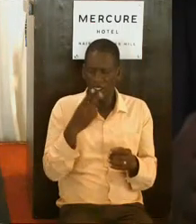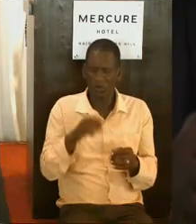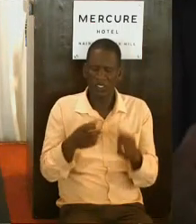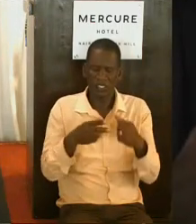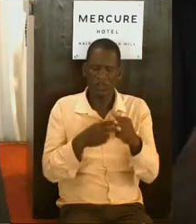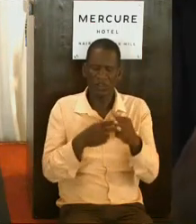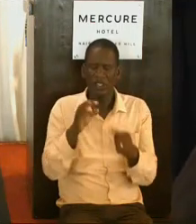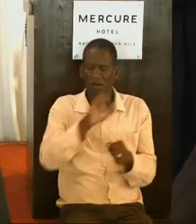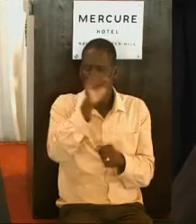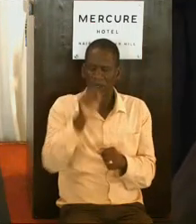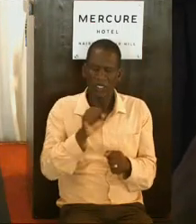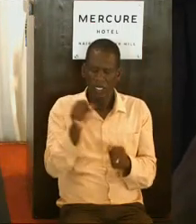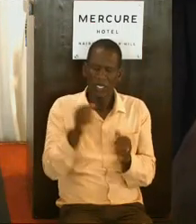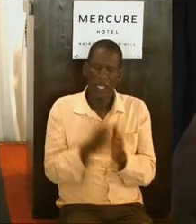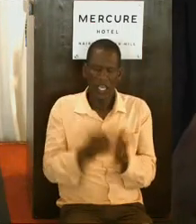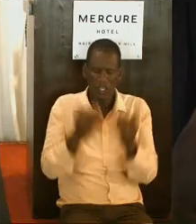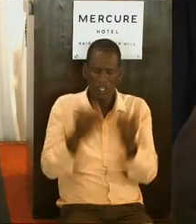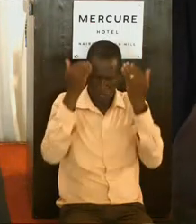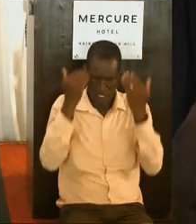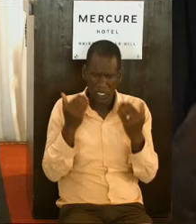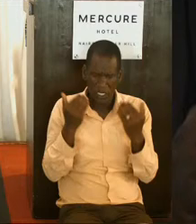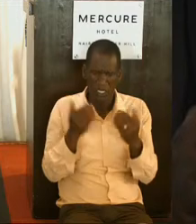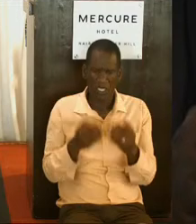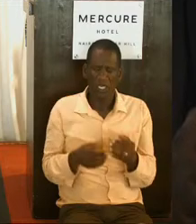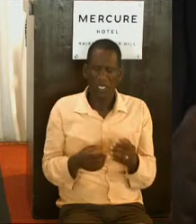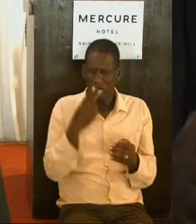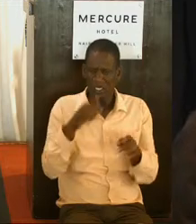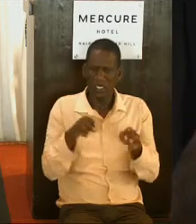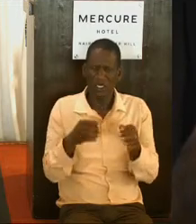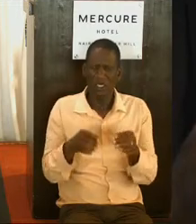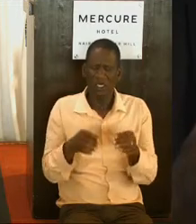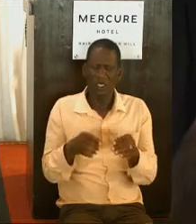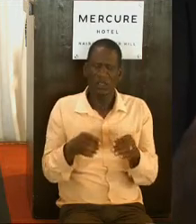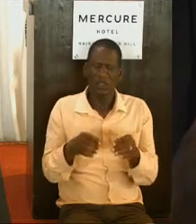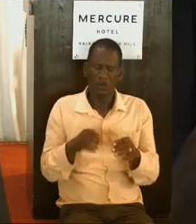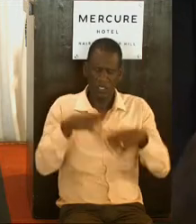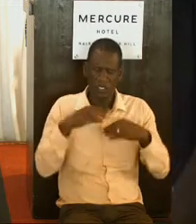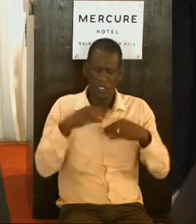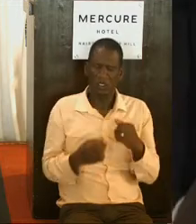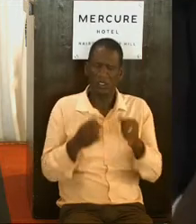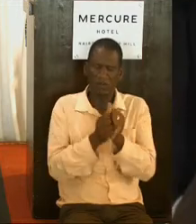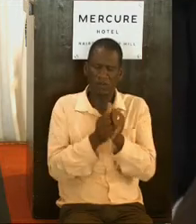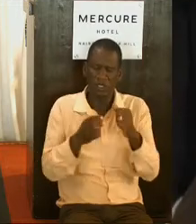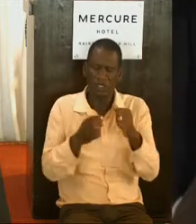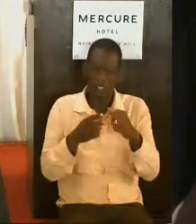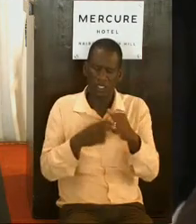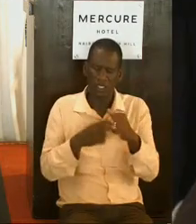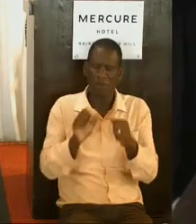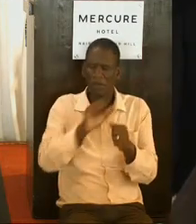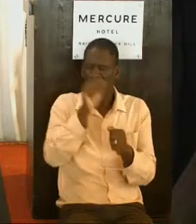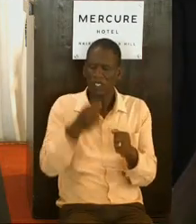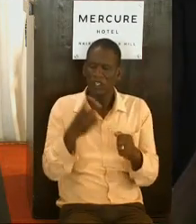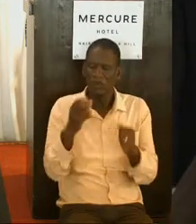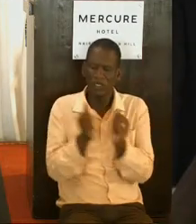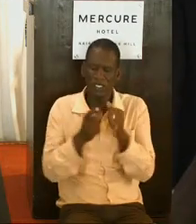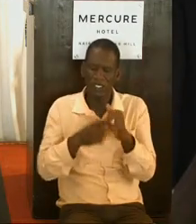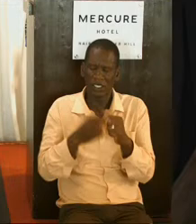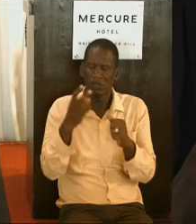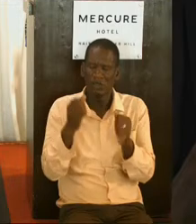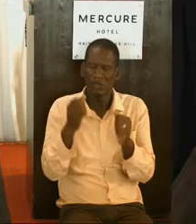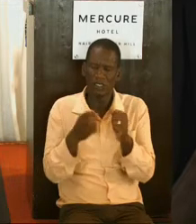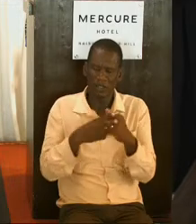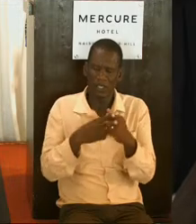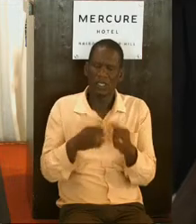73 percent uh Judiciary it was perceived at 76 percent that was 2015 2016. the National